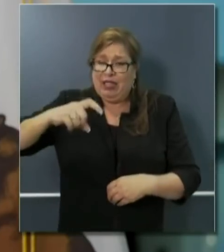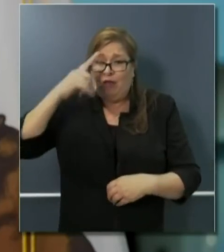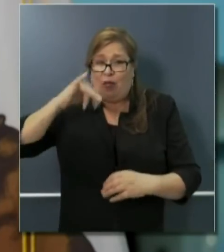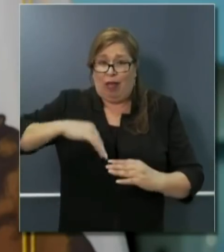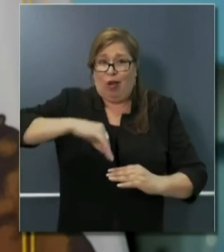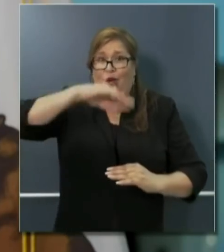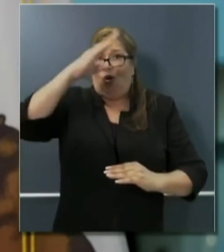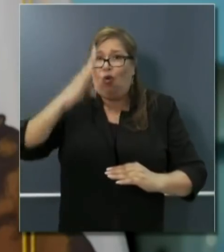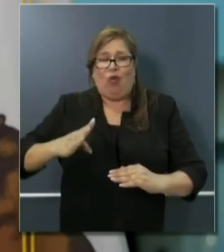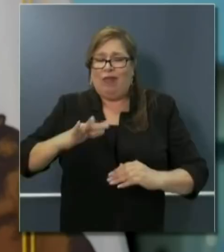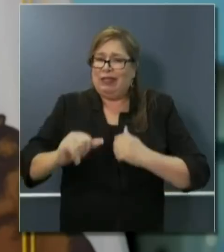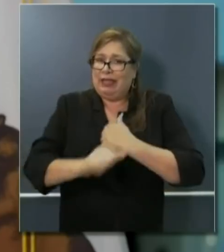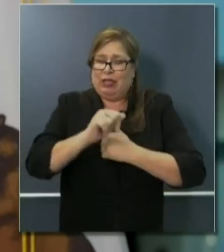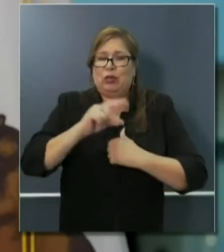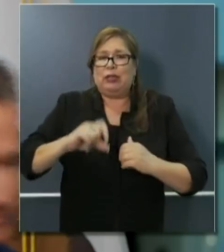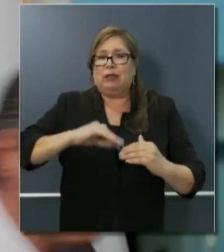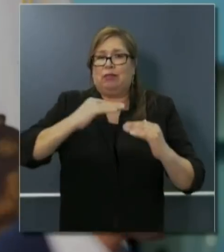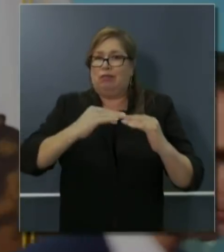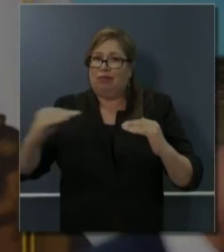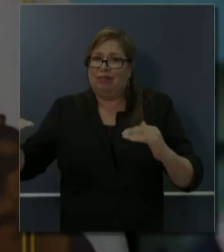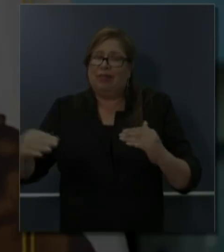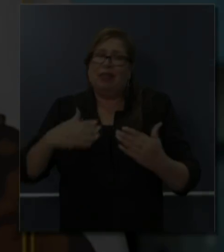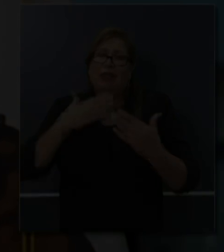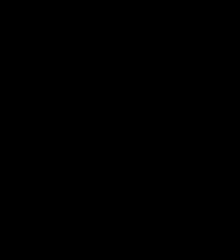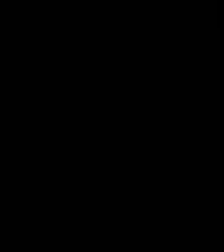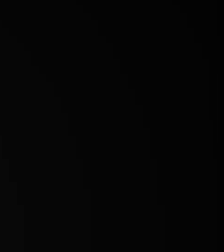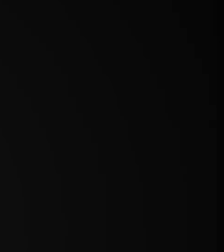our enemy. Let's bend it. Thank you.